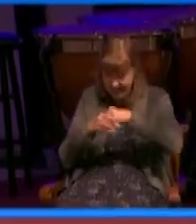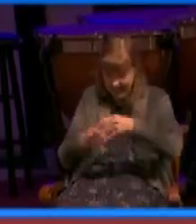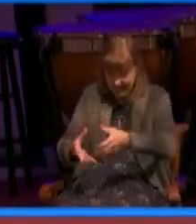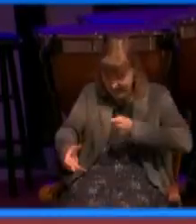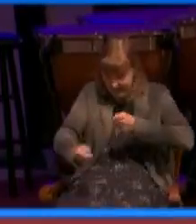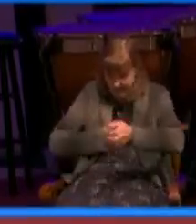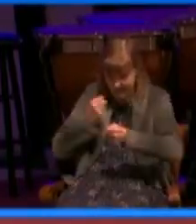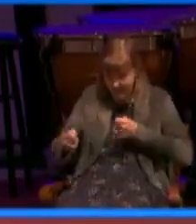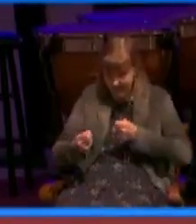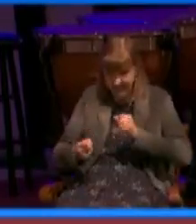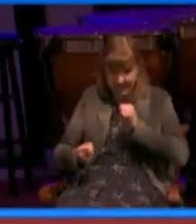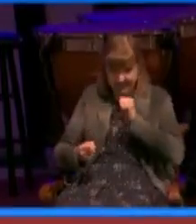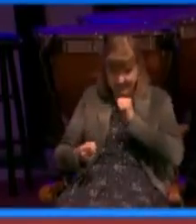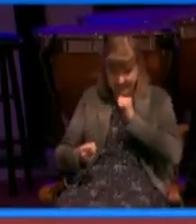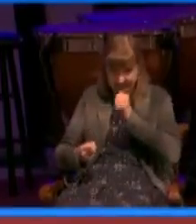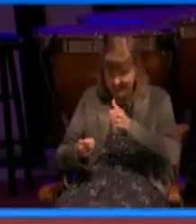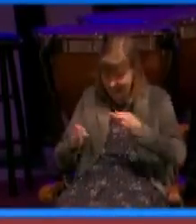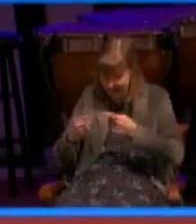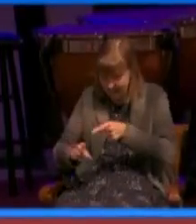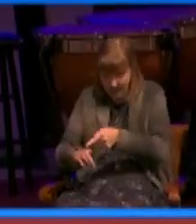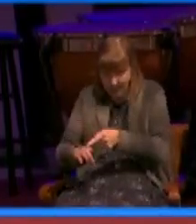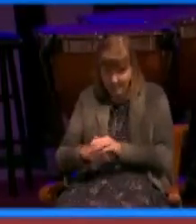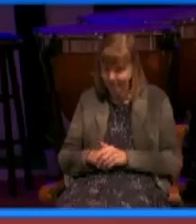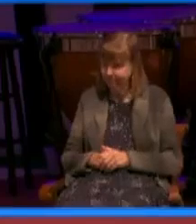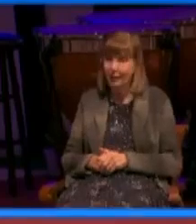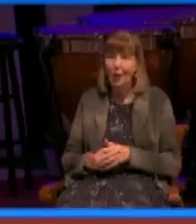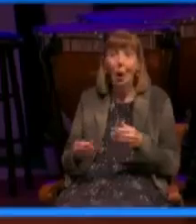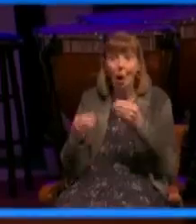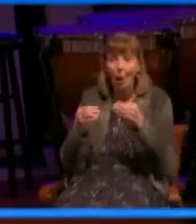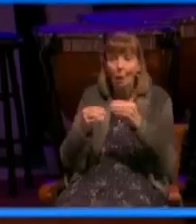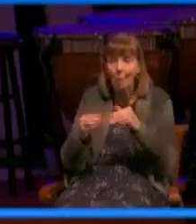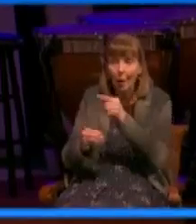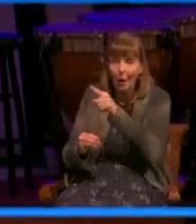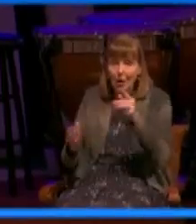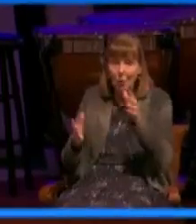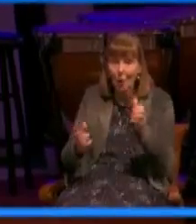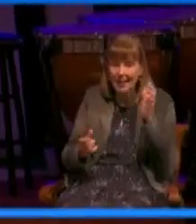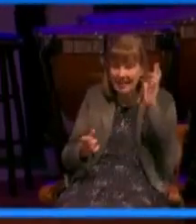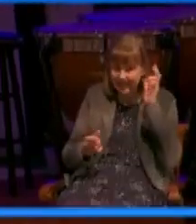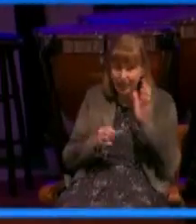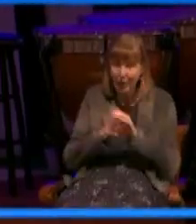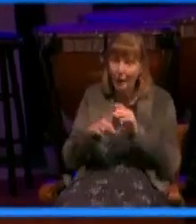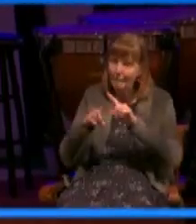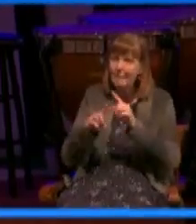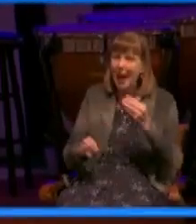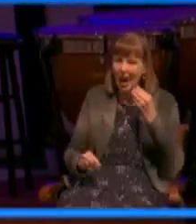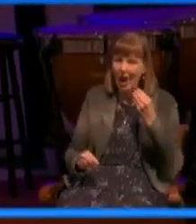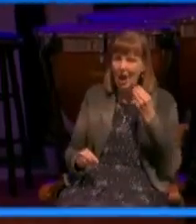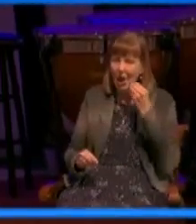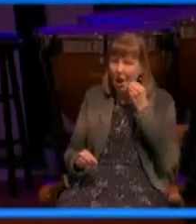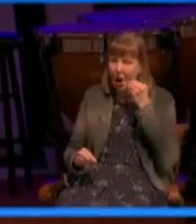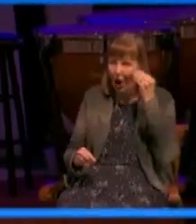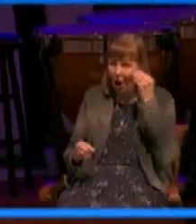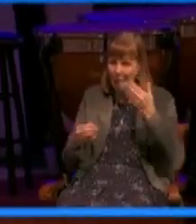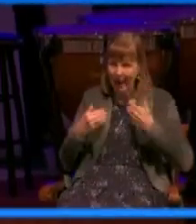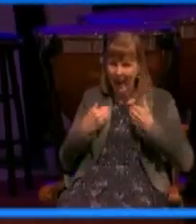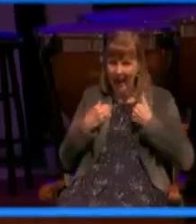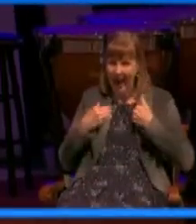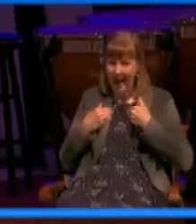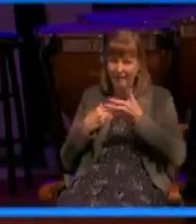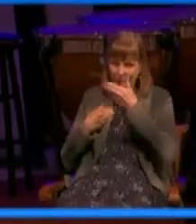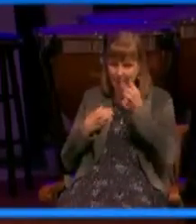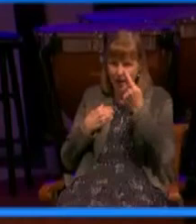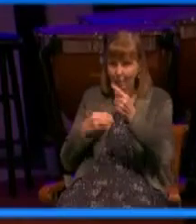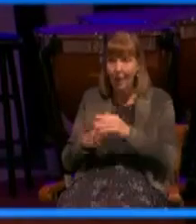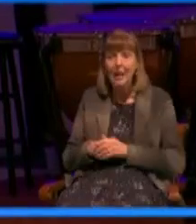wash your hands, you take off your ring, you put on some lotion or you put your ring back on. Every time you look at your ring, it is a symbol and